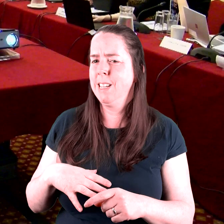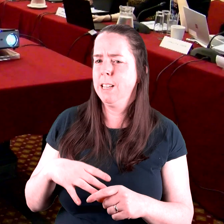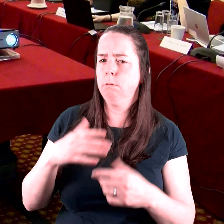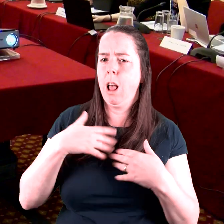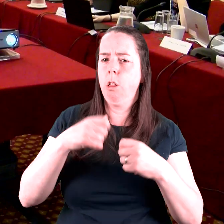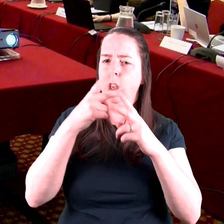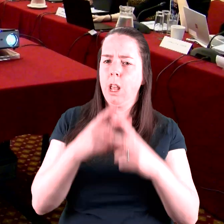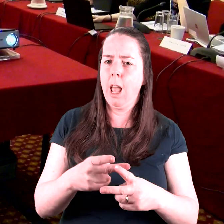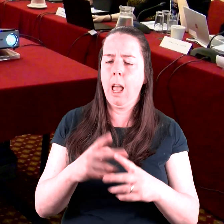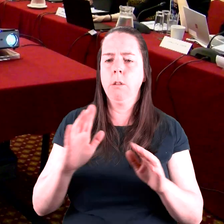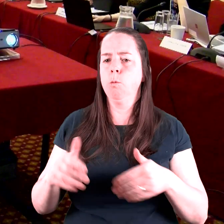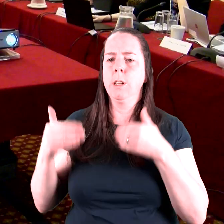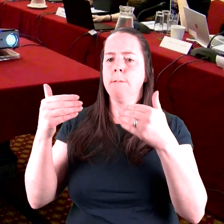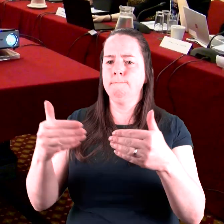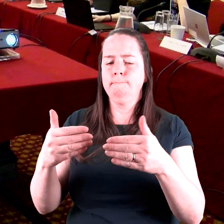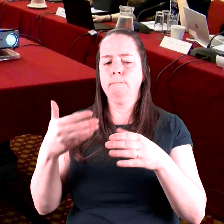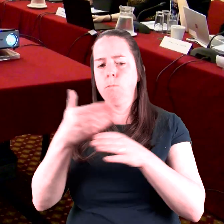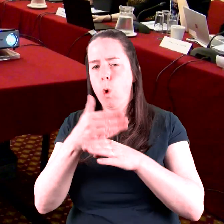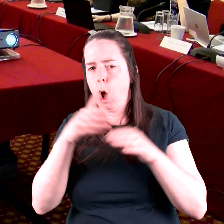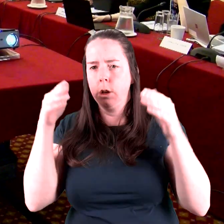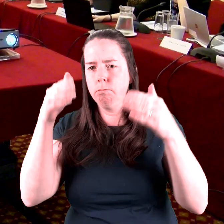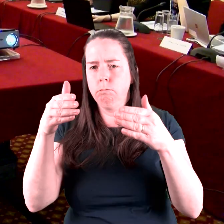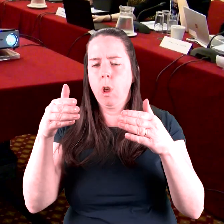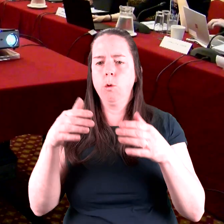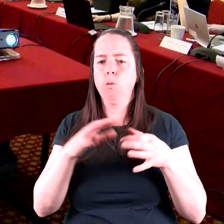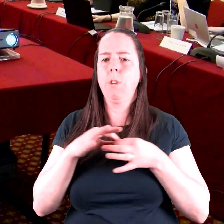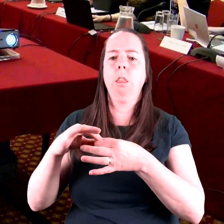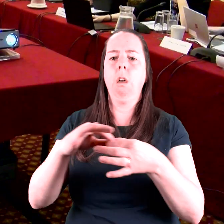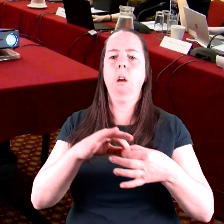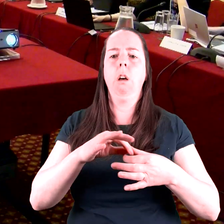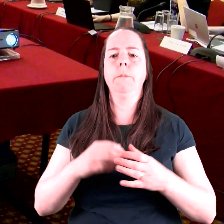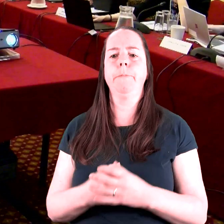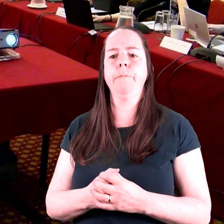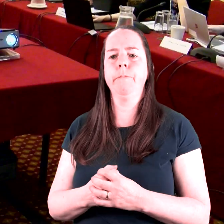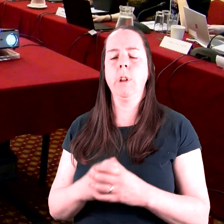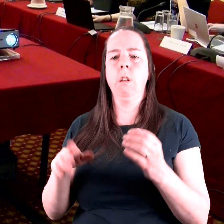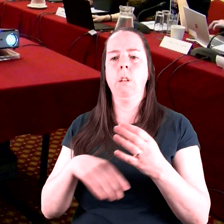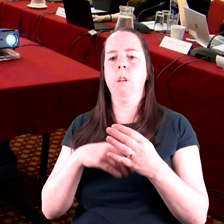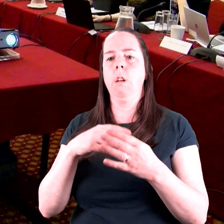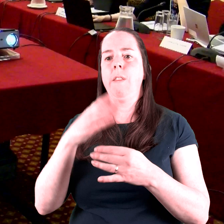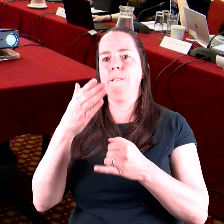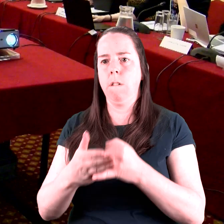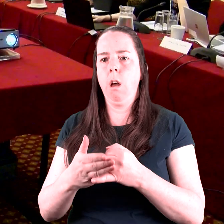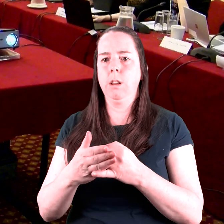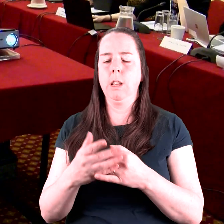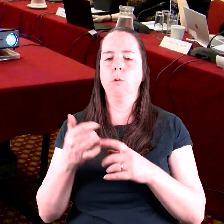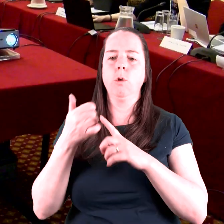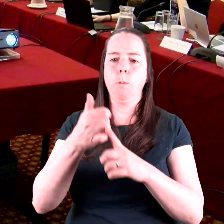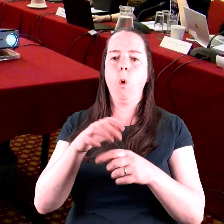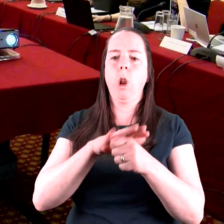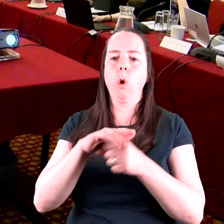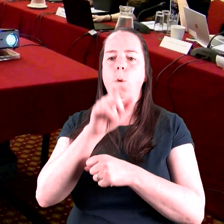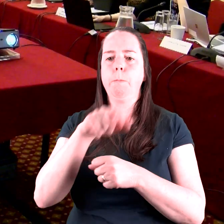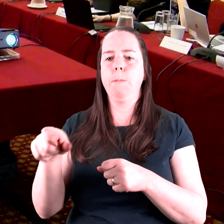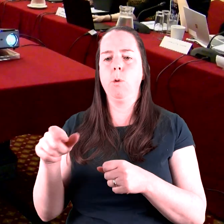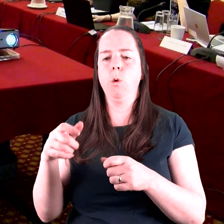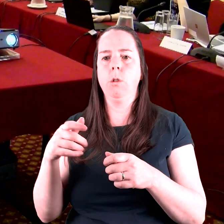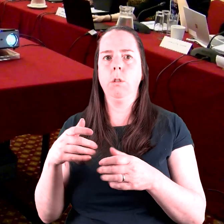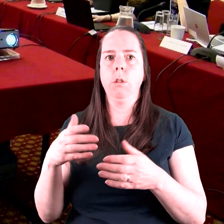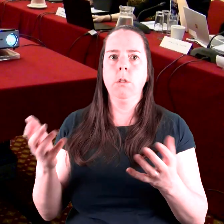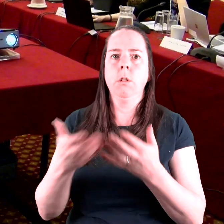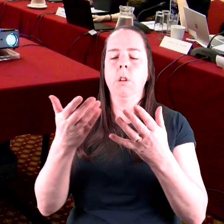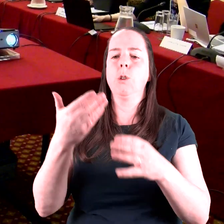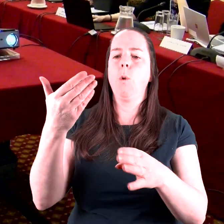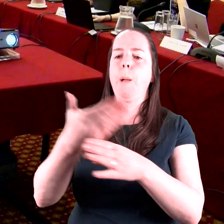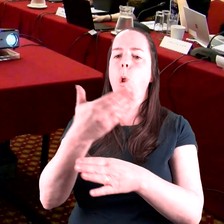need in health and care as we go forward, and work on some of those together. And then finally, under this part, to support